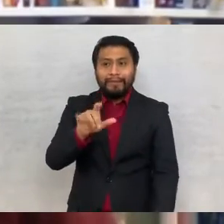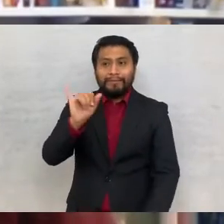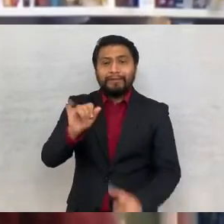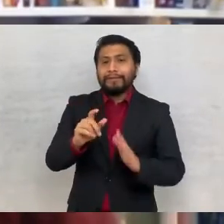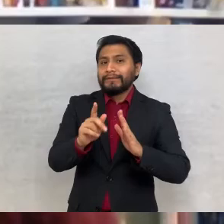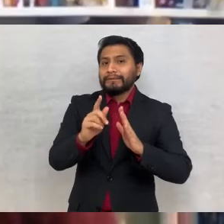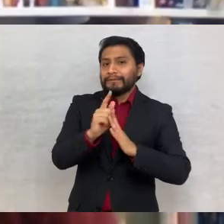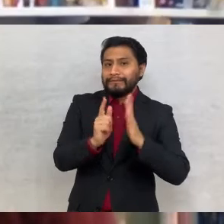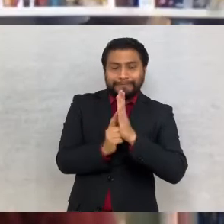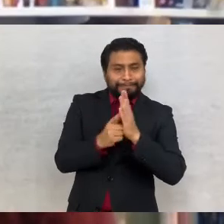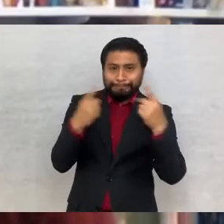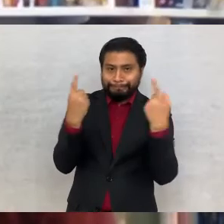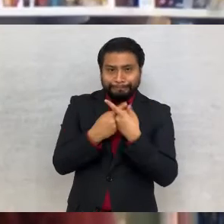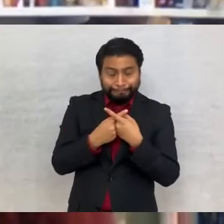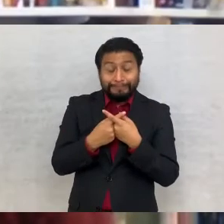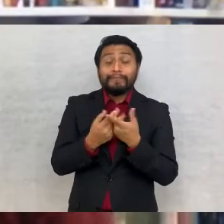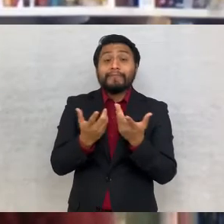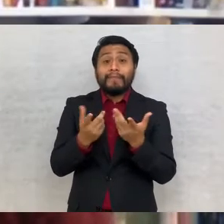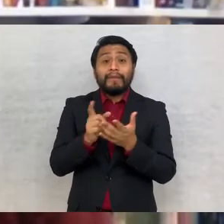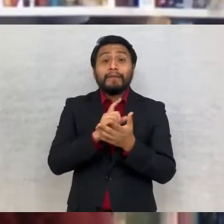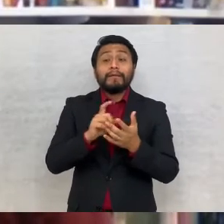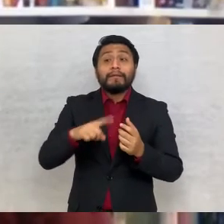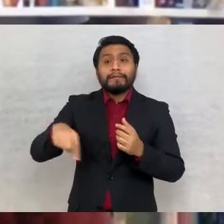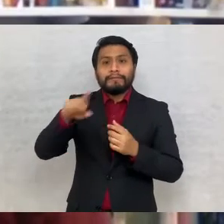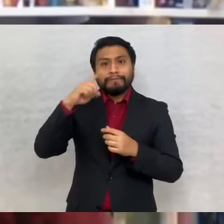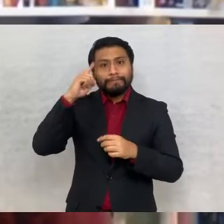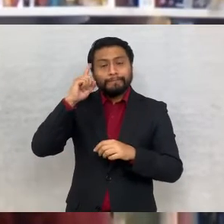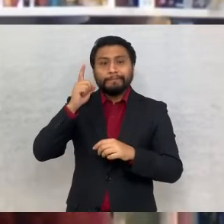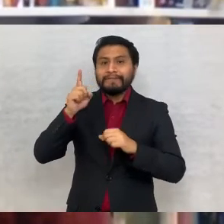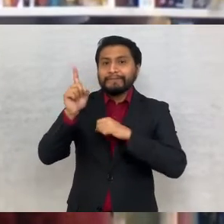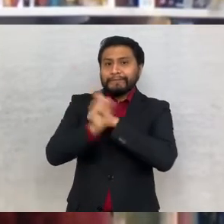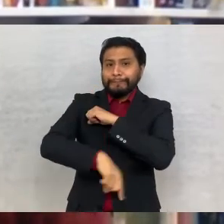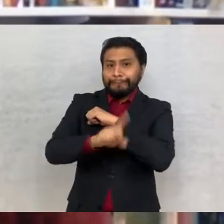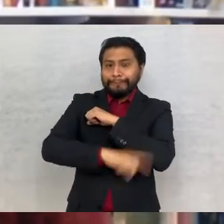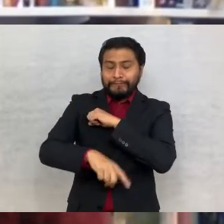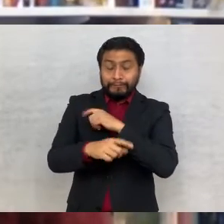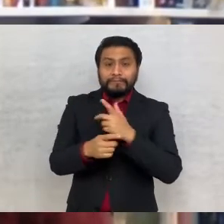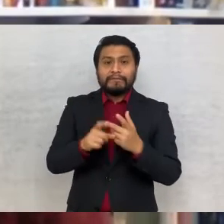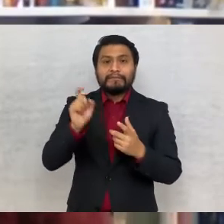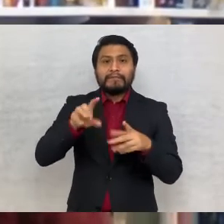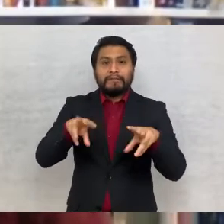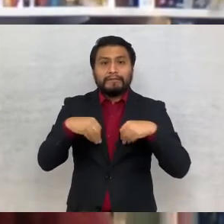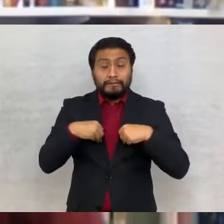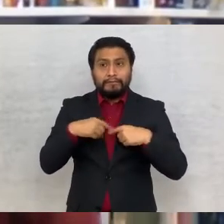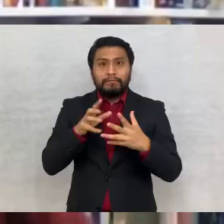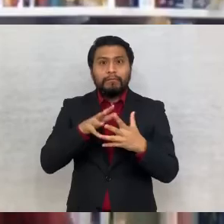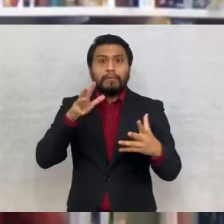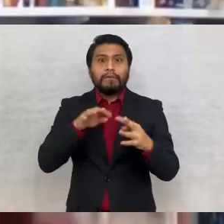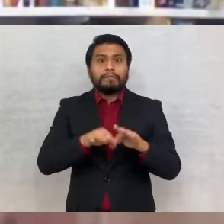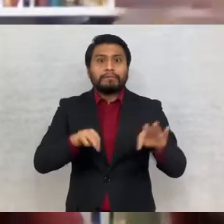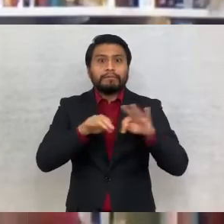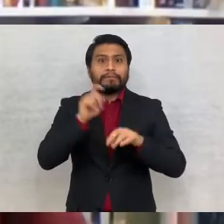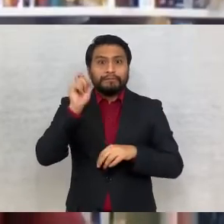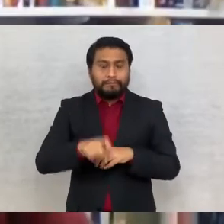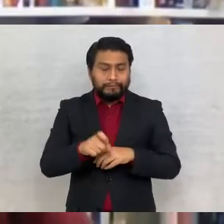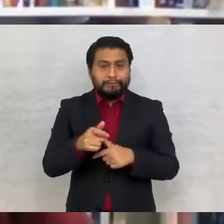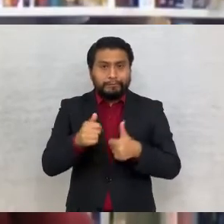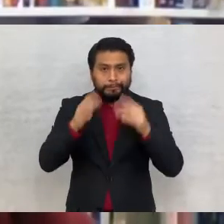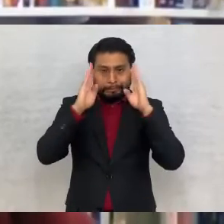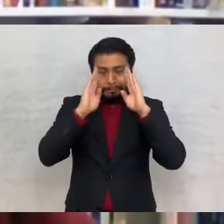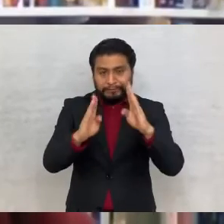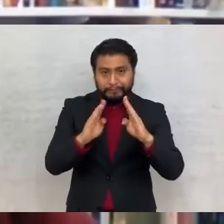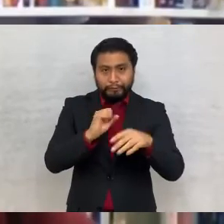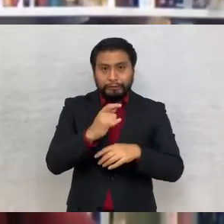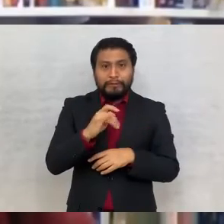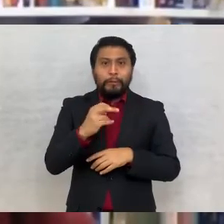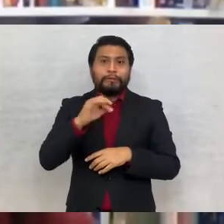the Eugenic Society, which in a short time ceased to function. A third important moment in the development of eugenics in Argentina had to